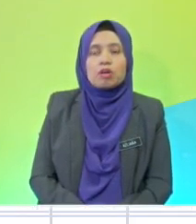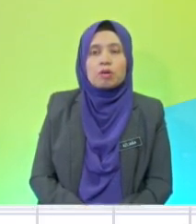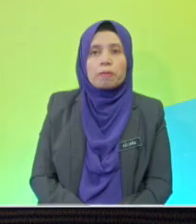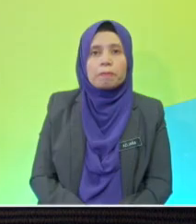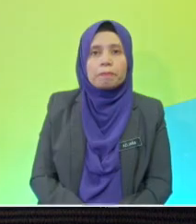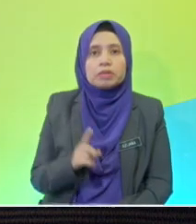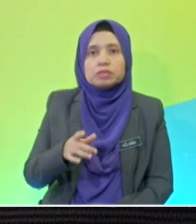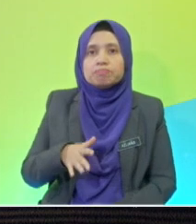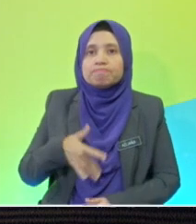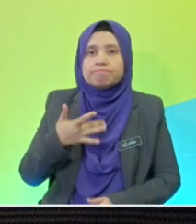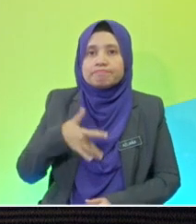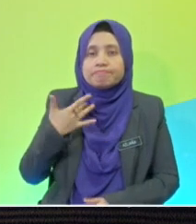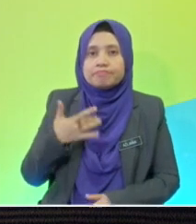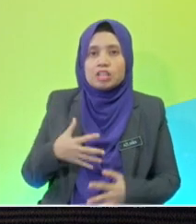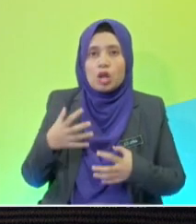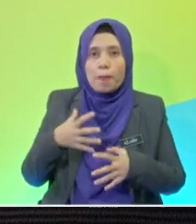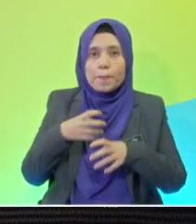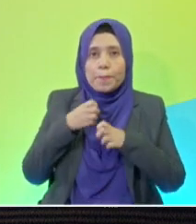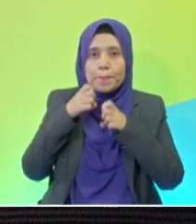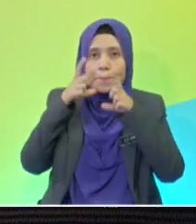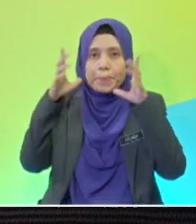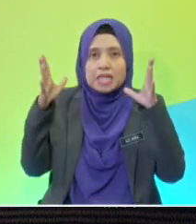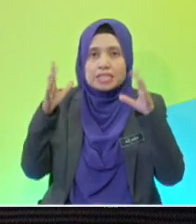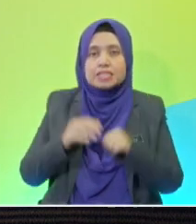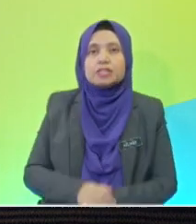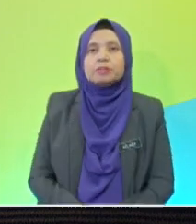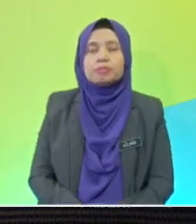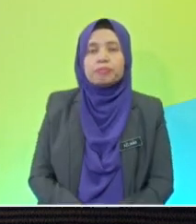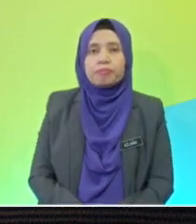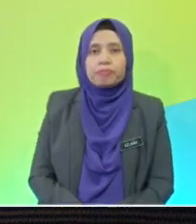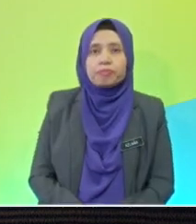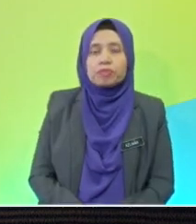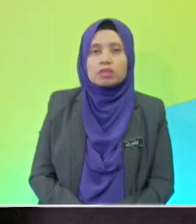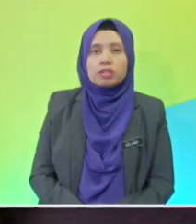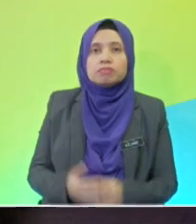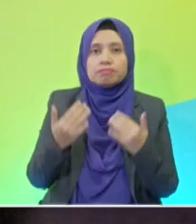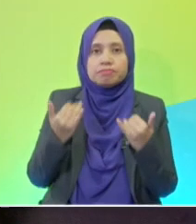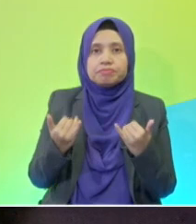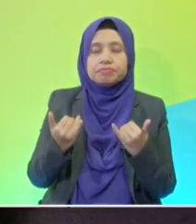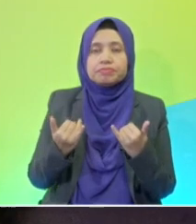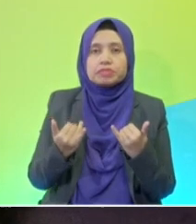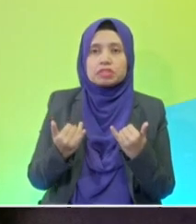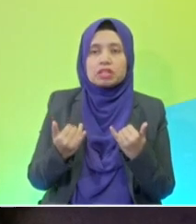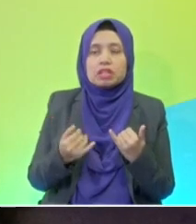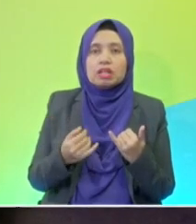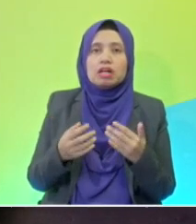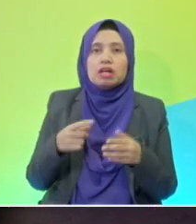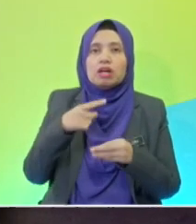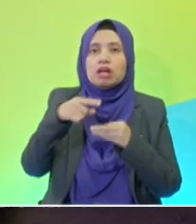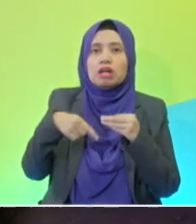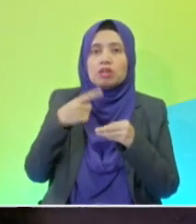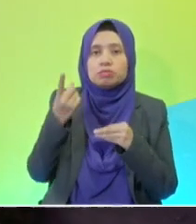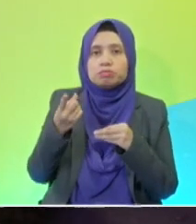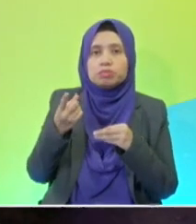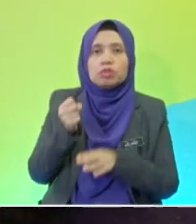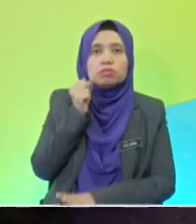feeling amazing. She wants to keep a necklace and in the house. Yeah, that's the correct answer. Okay. So now, how about you, Shahira? What do you want to?